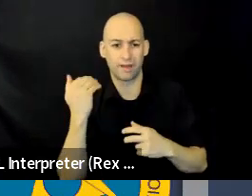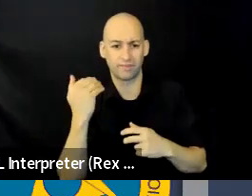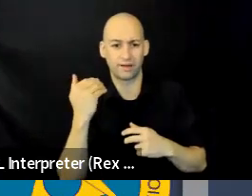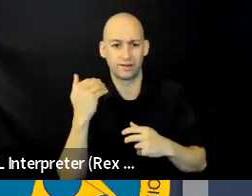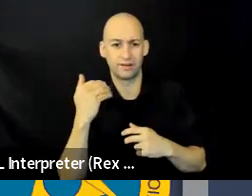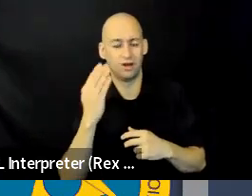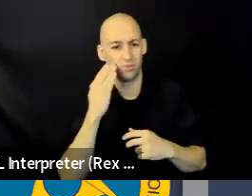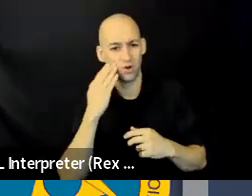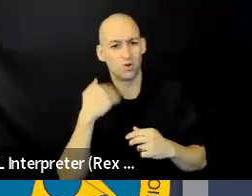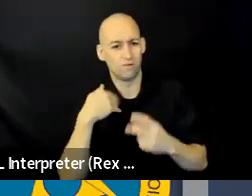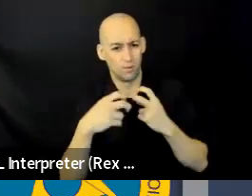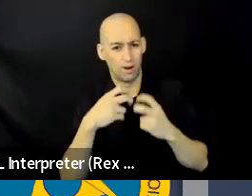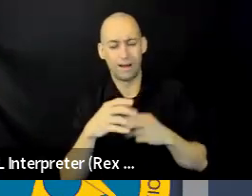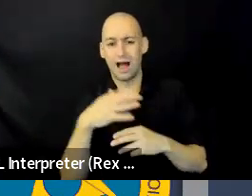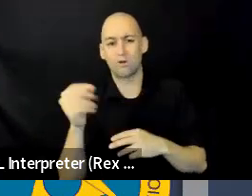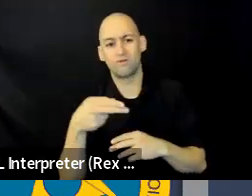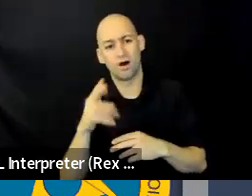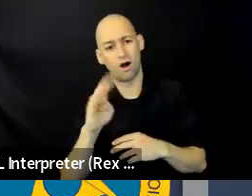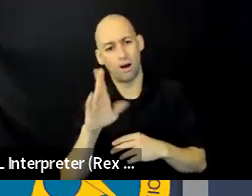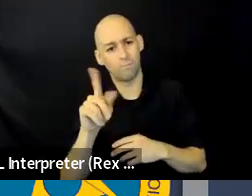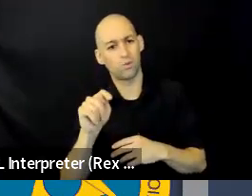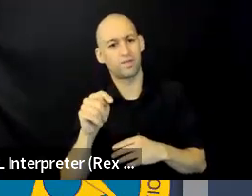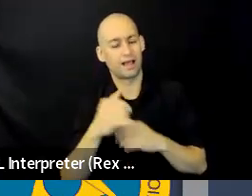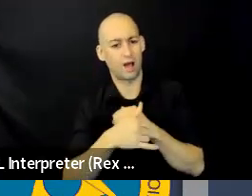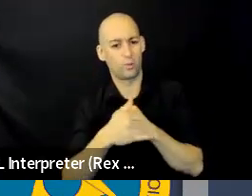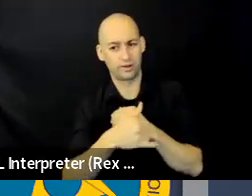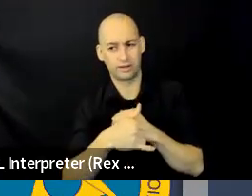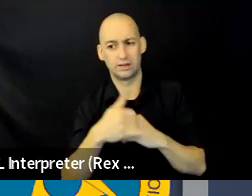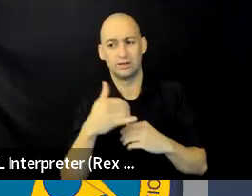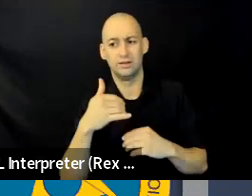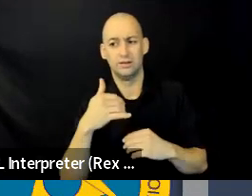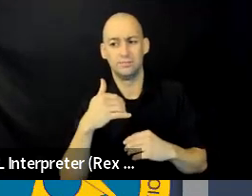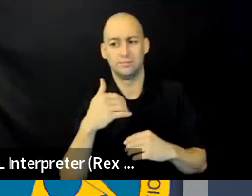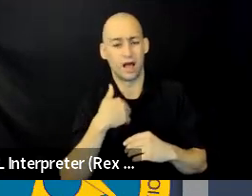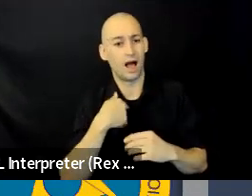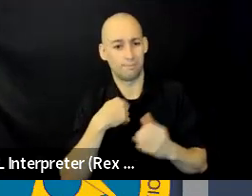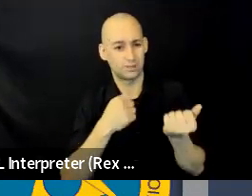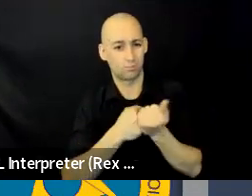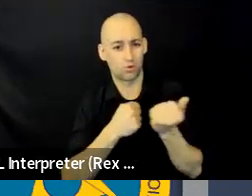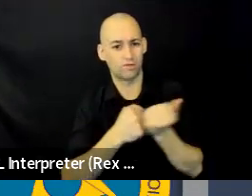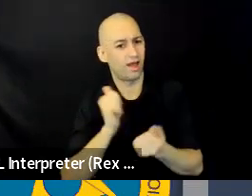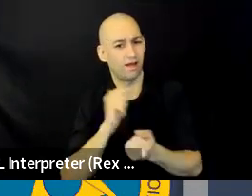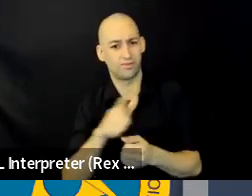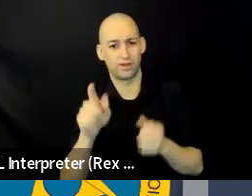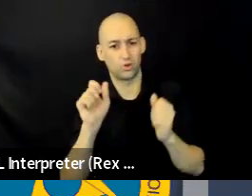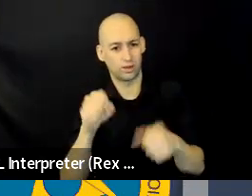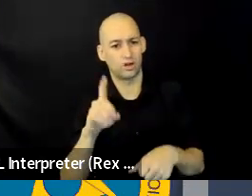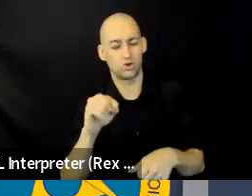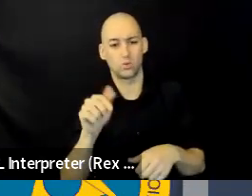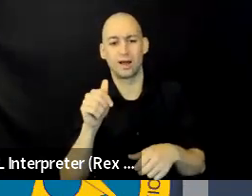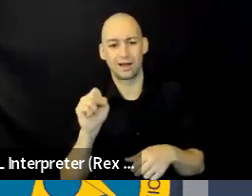problem out of Humboldt County. And we as a board are fully supportive of everything you can do as quickly as